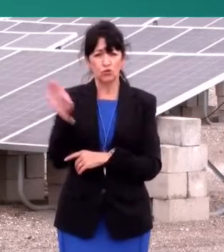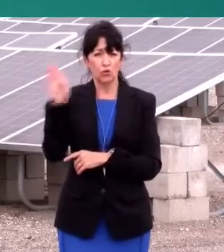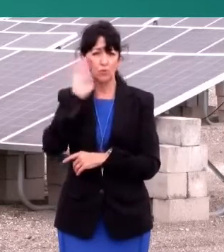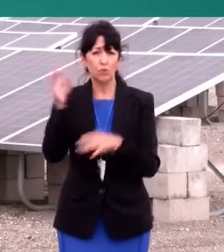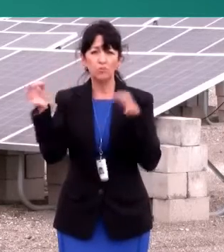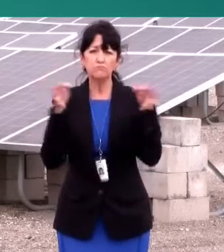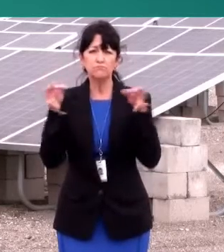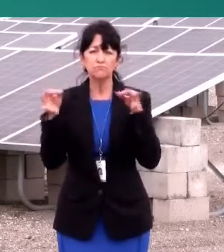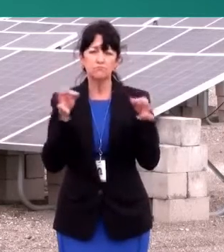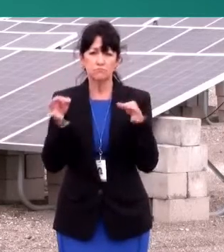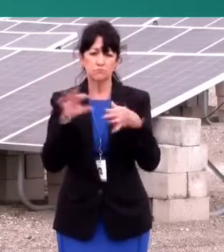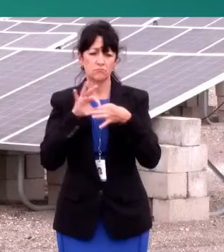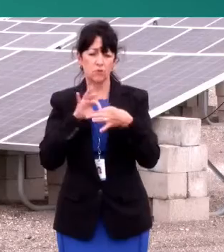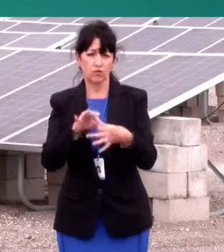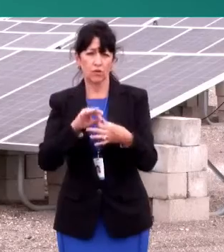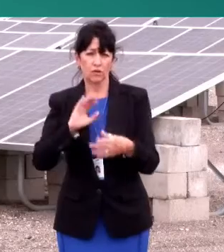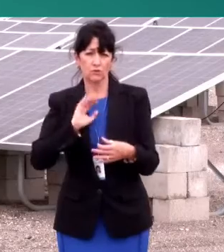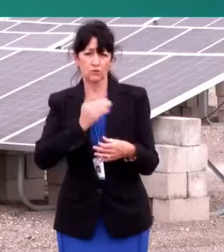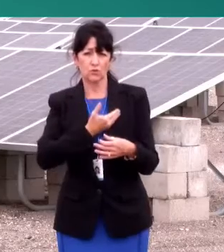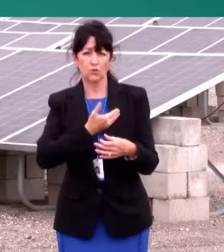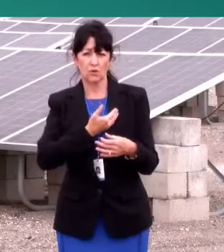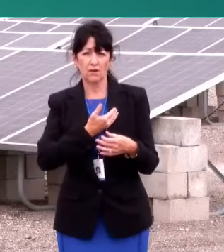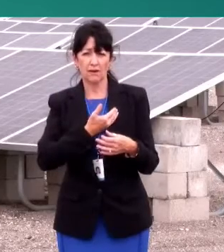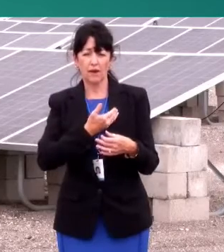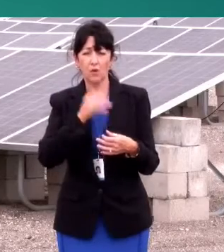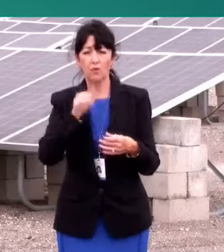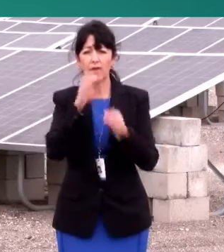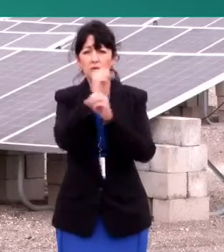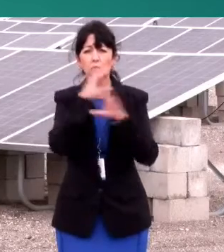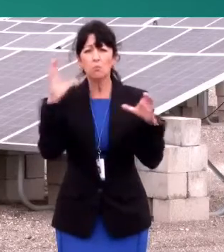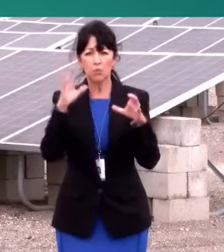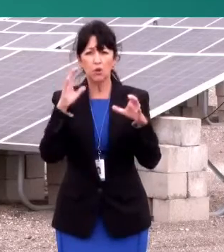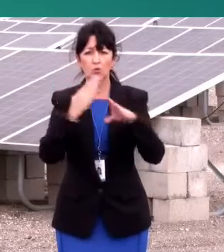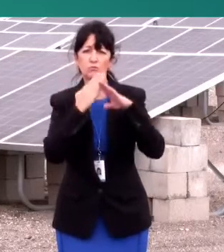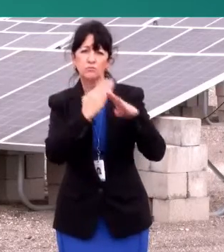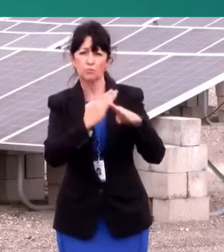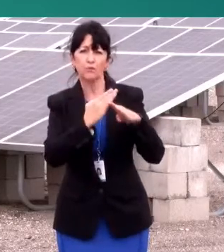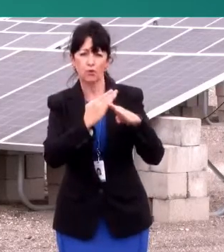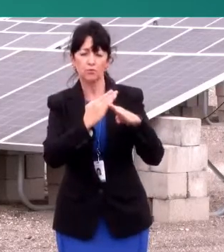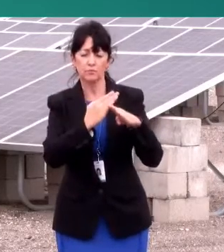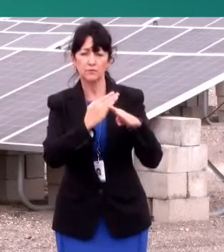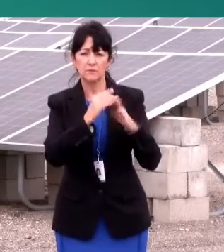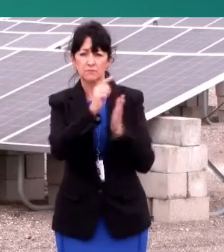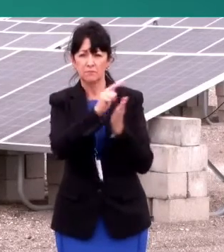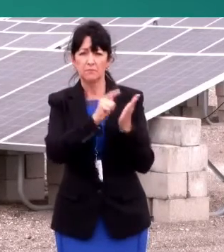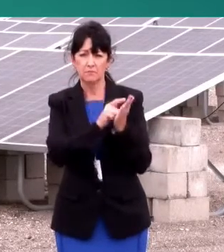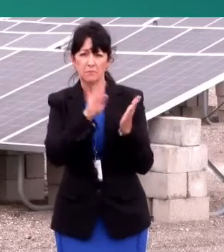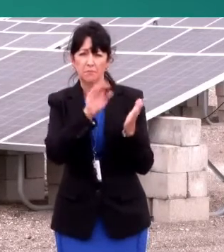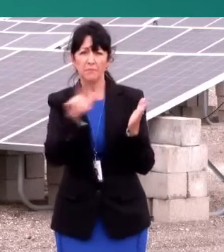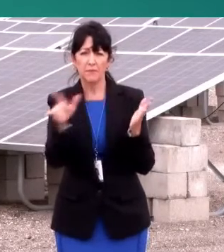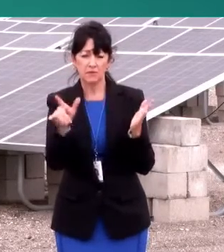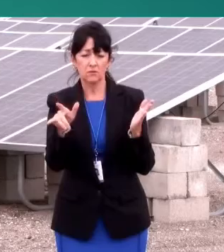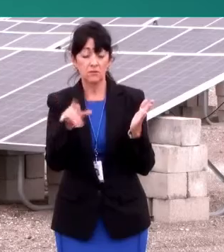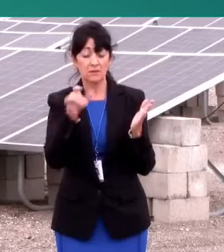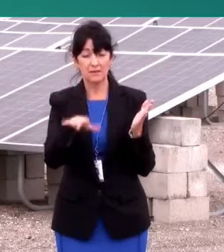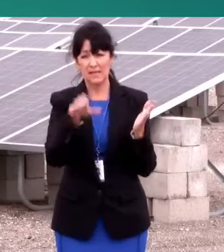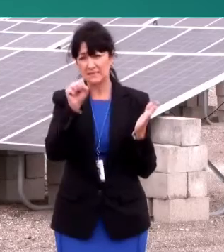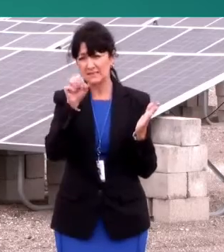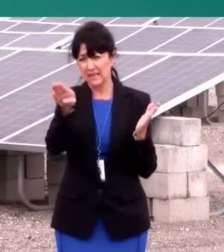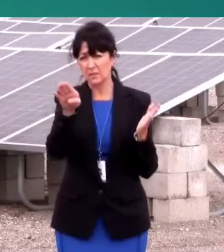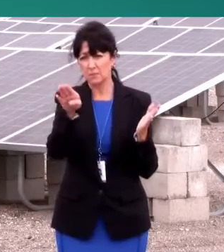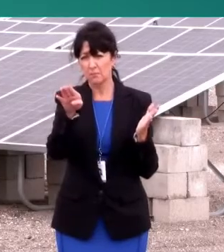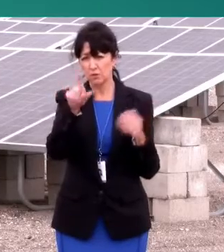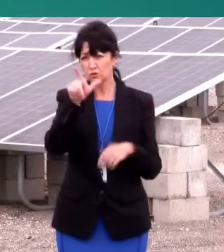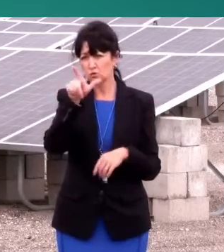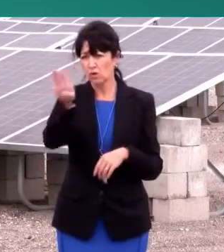on our mass balloon prohibition release bill, which is the Senate Bill